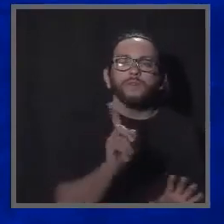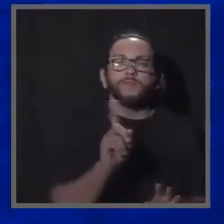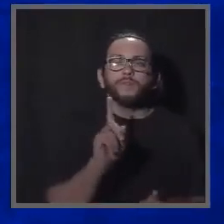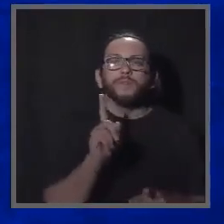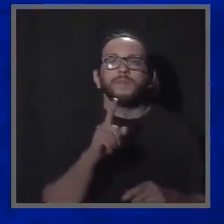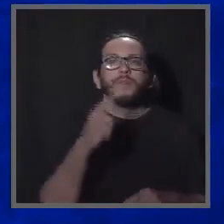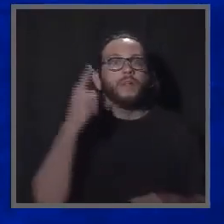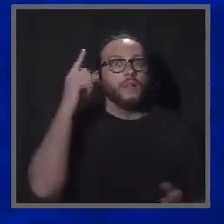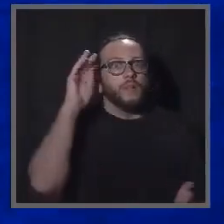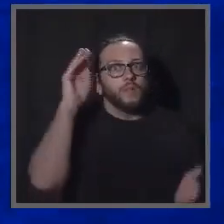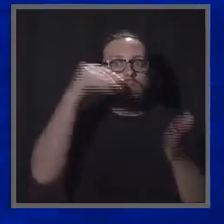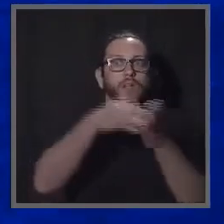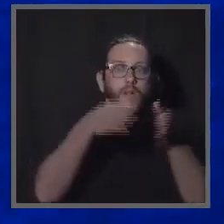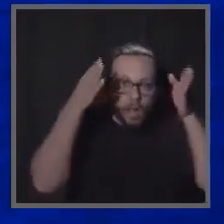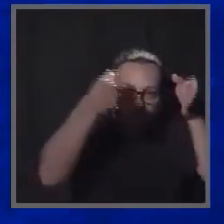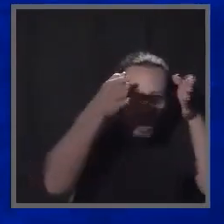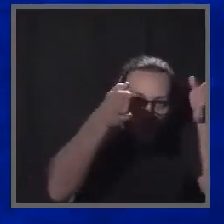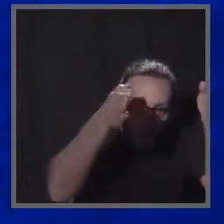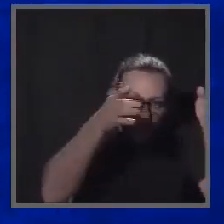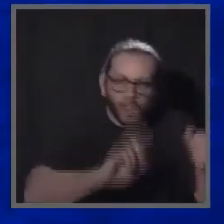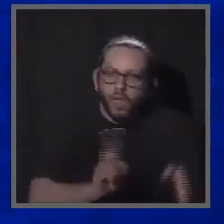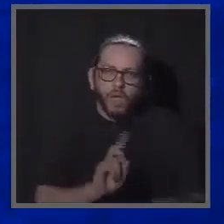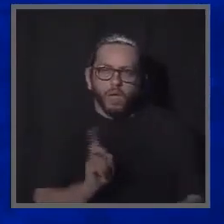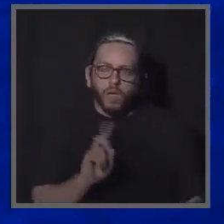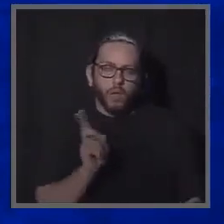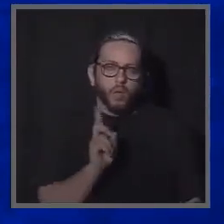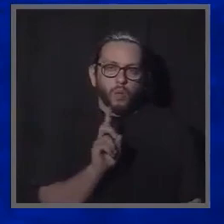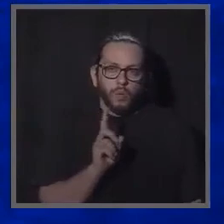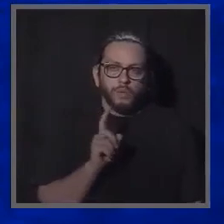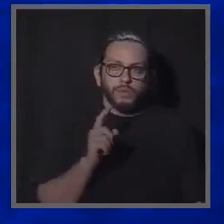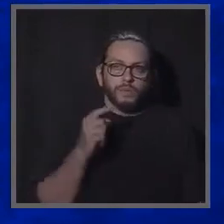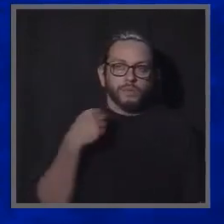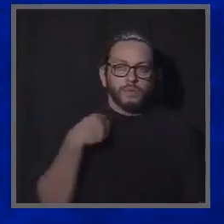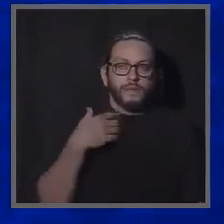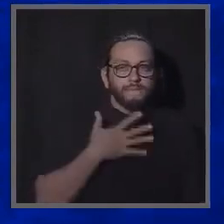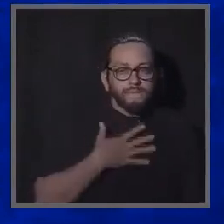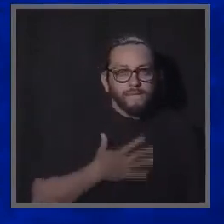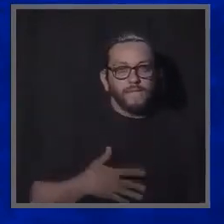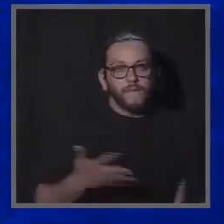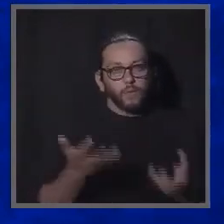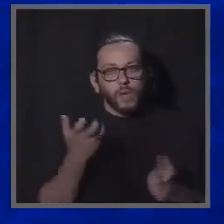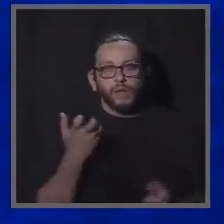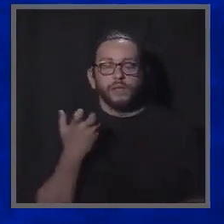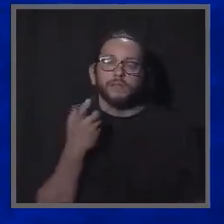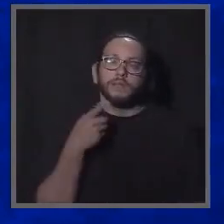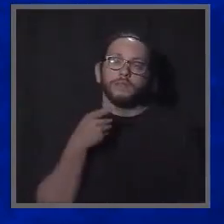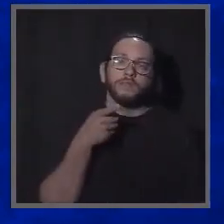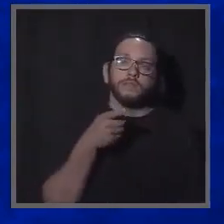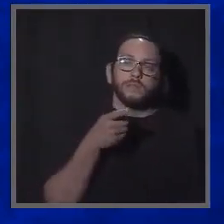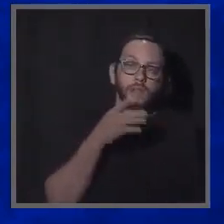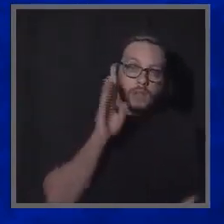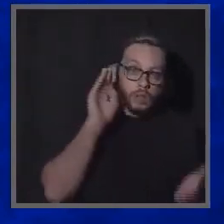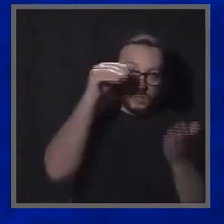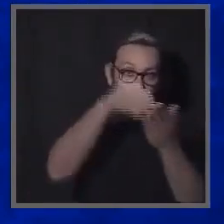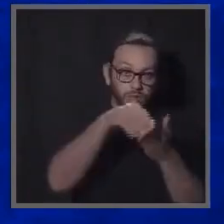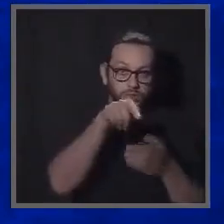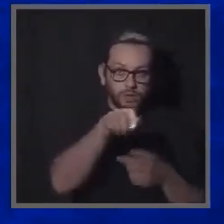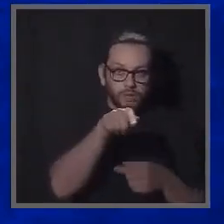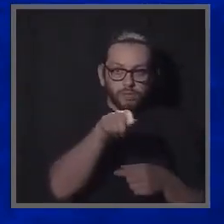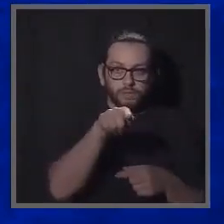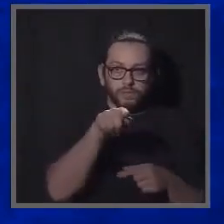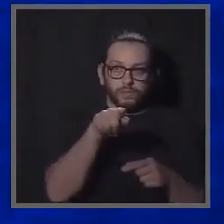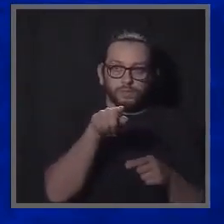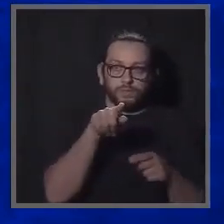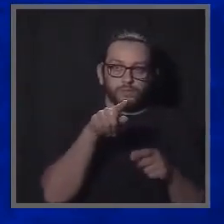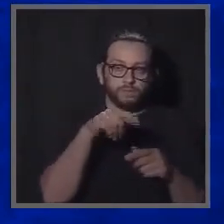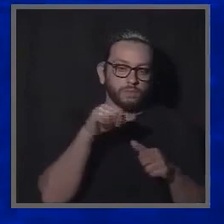results. I want to stress out that the results are already in the process.